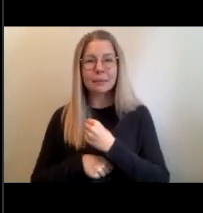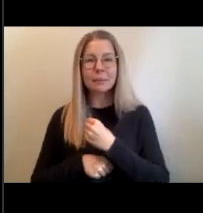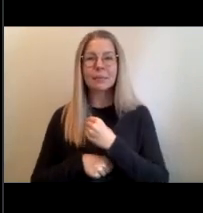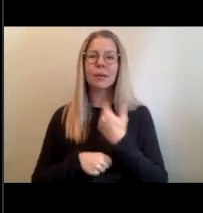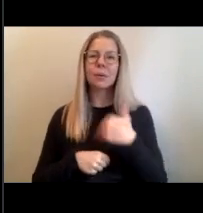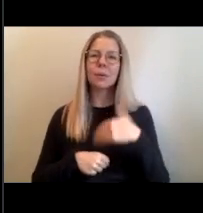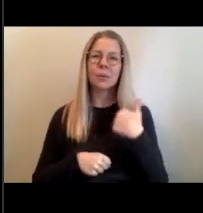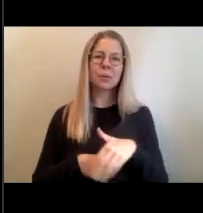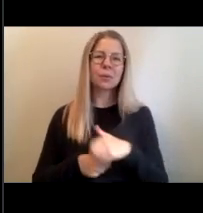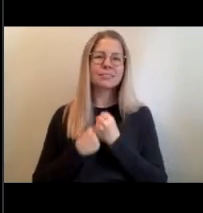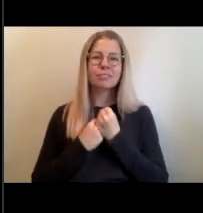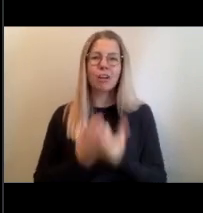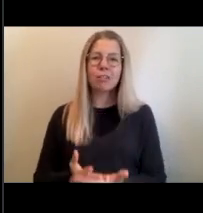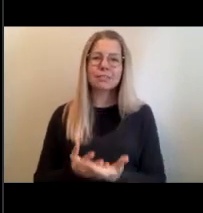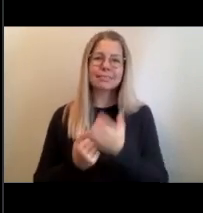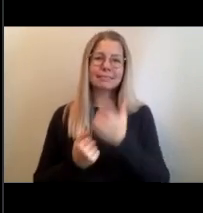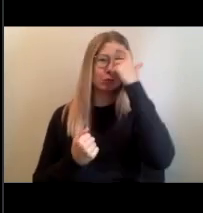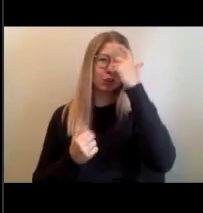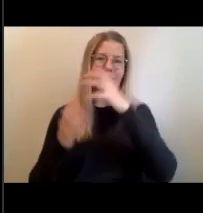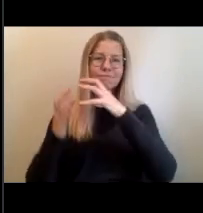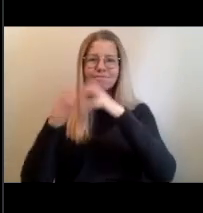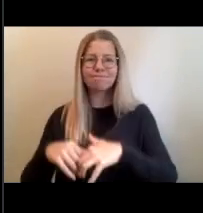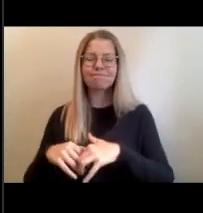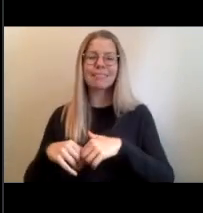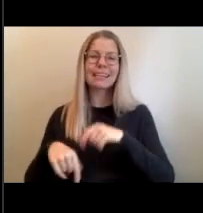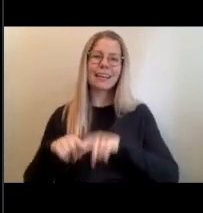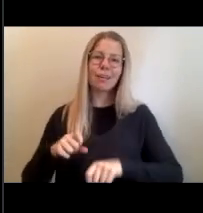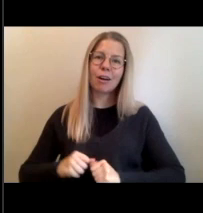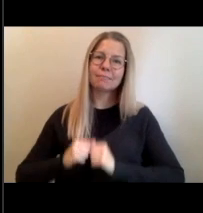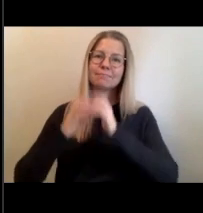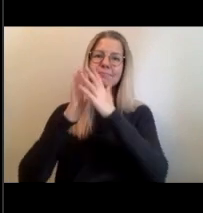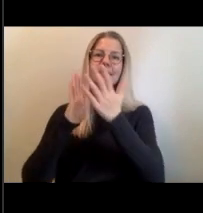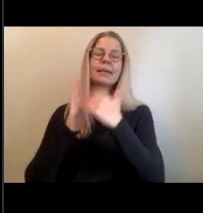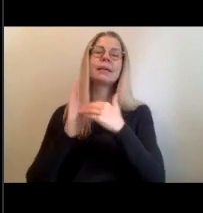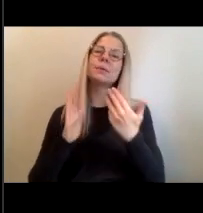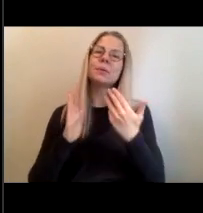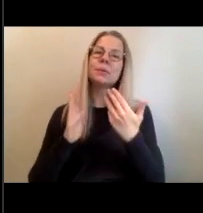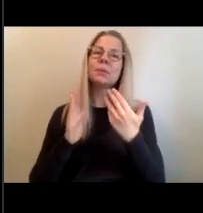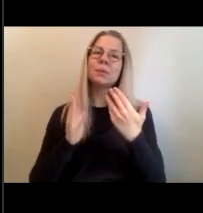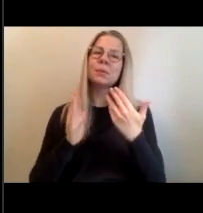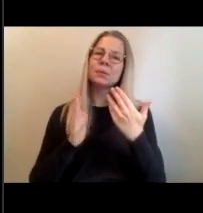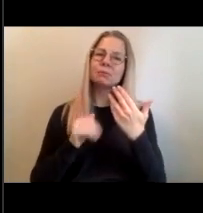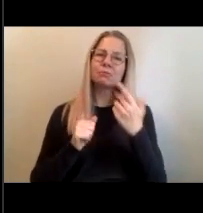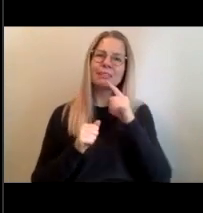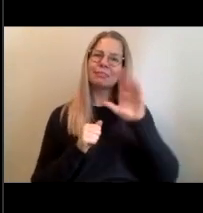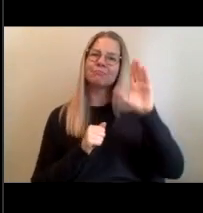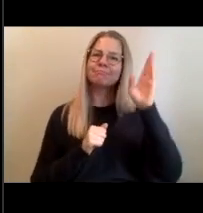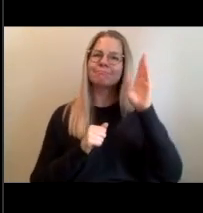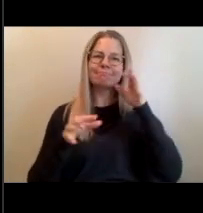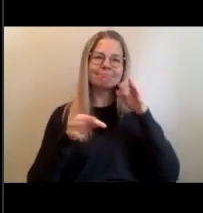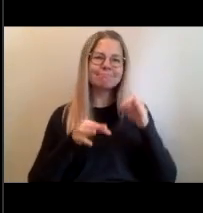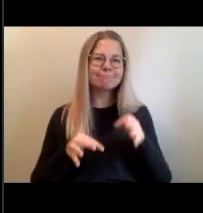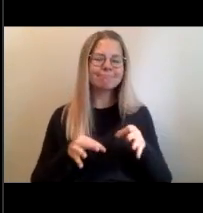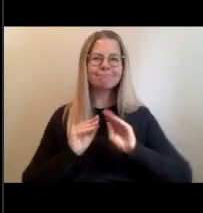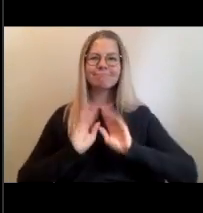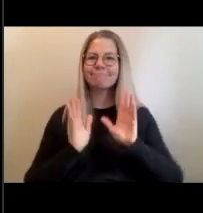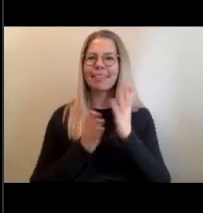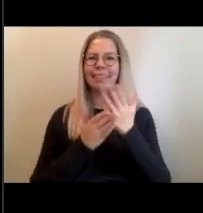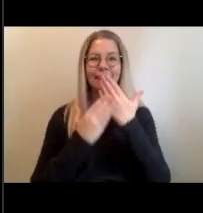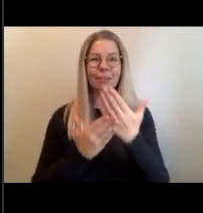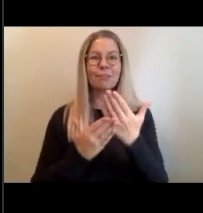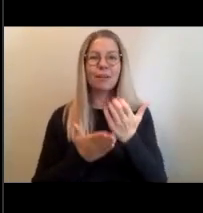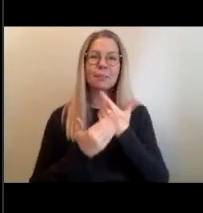exhausted brain. That was really a wonderful explanation. Thank you so much for helping us learn more